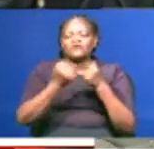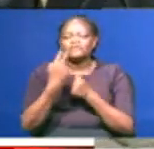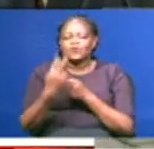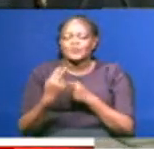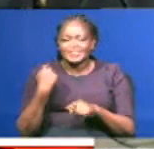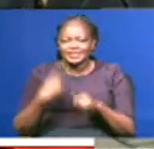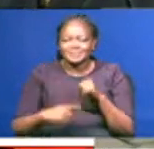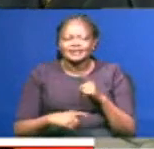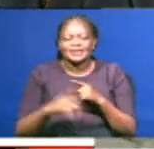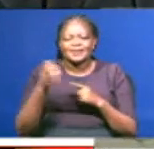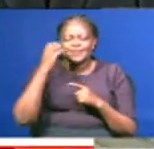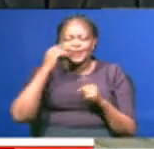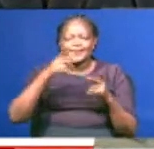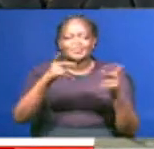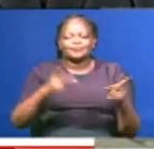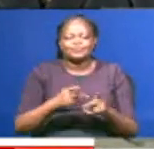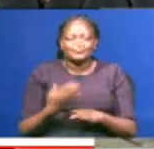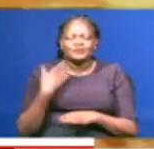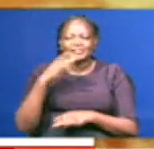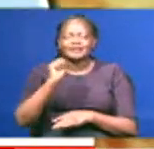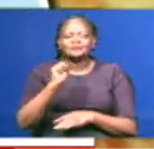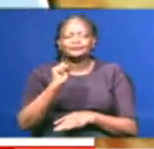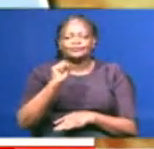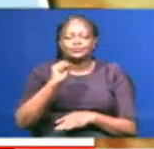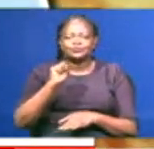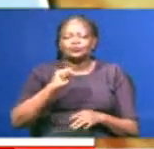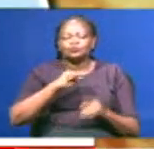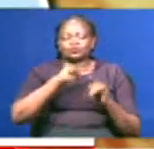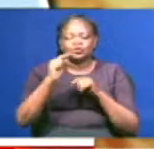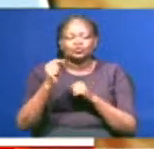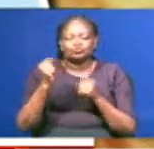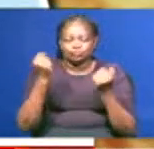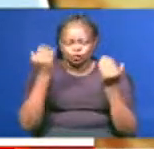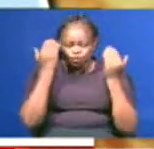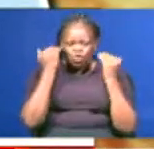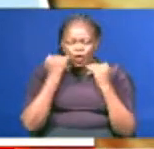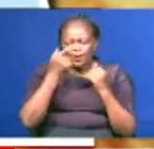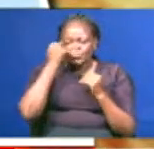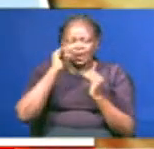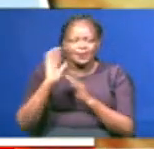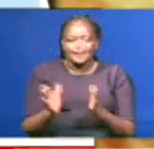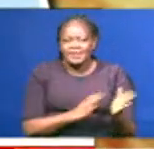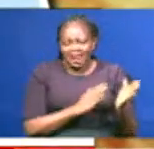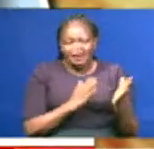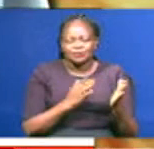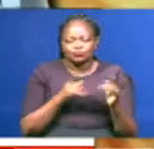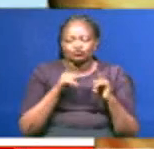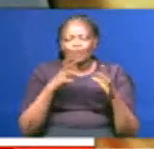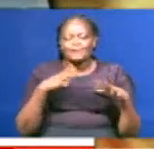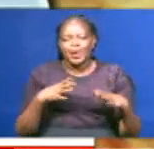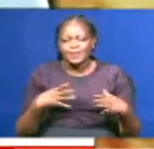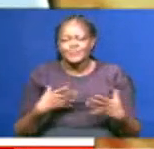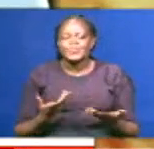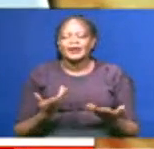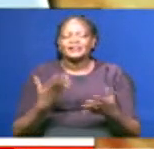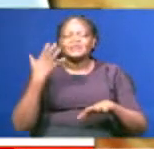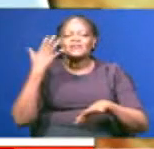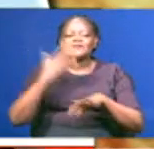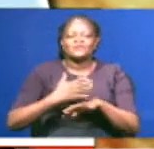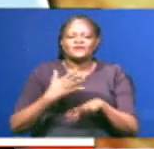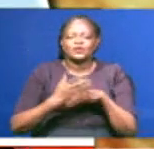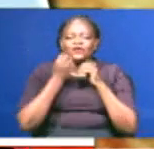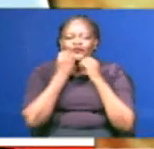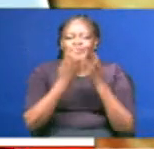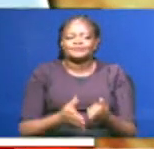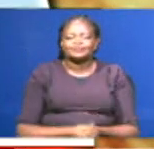place. The former CS was to be charged with conspiracy to commit a felony and publication of false information. According to a